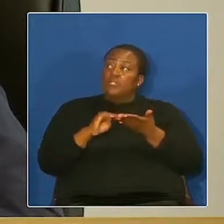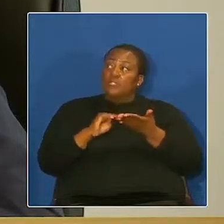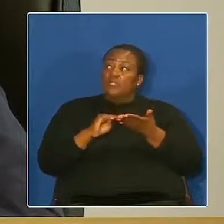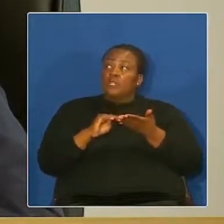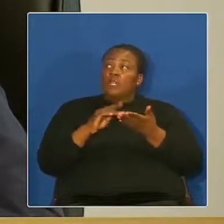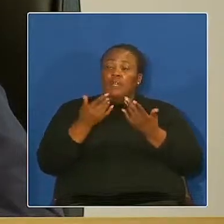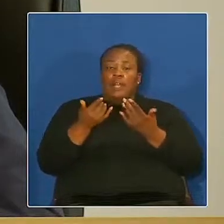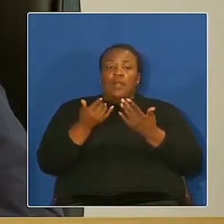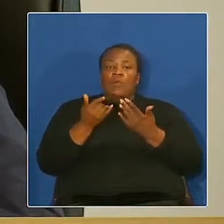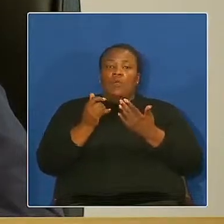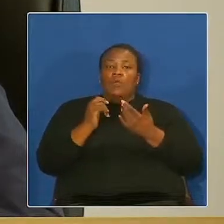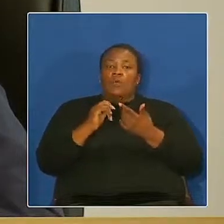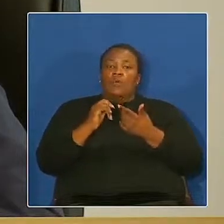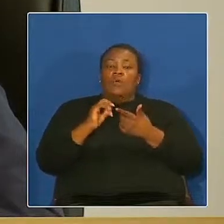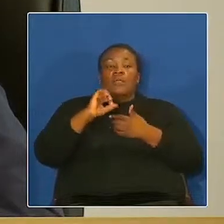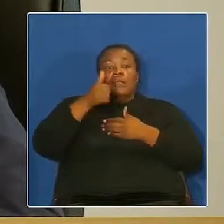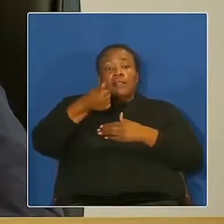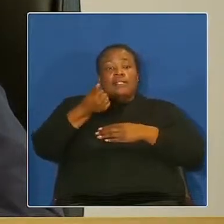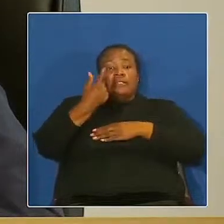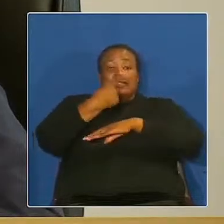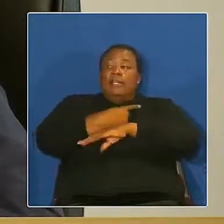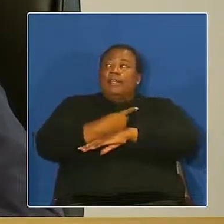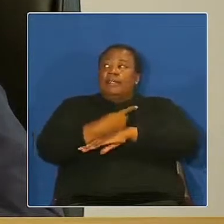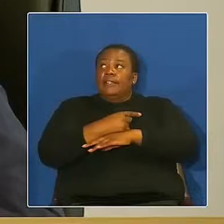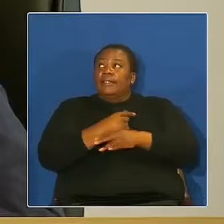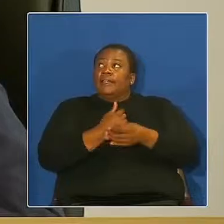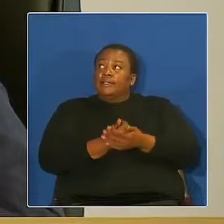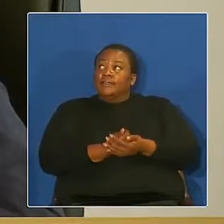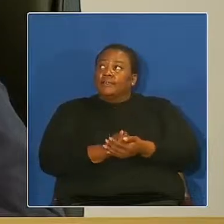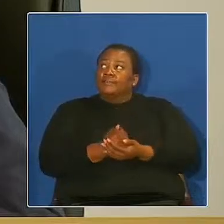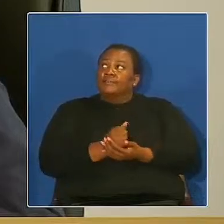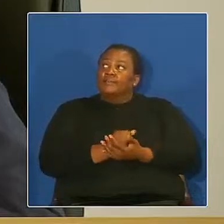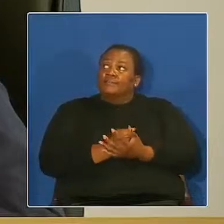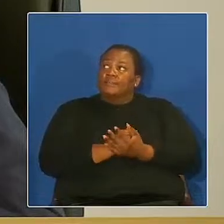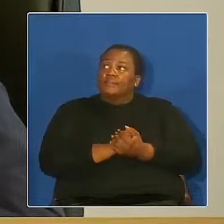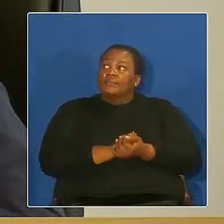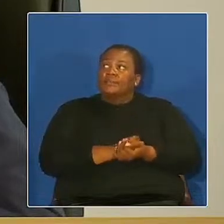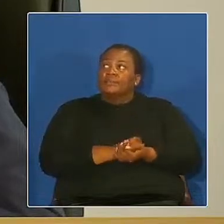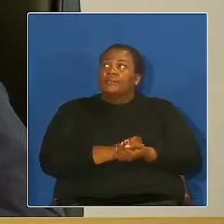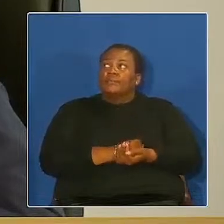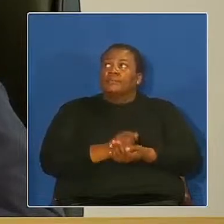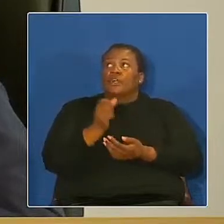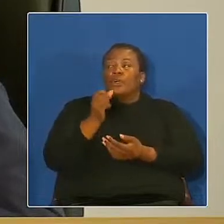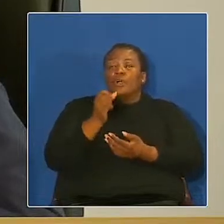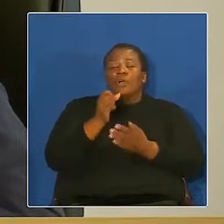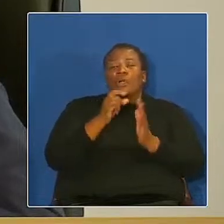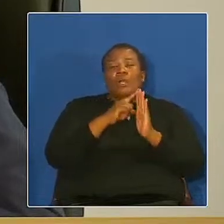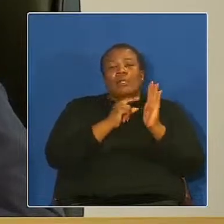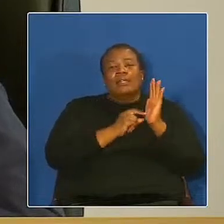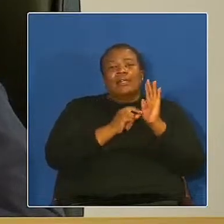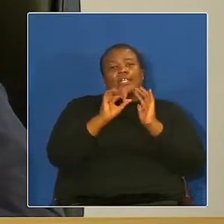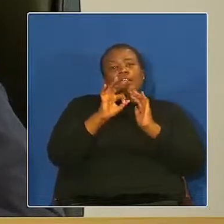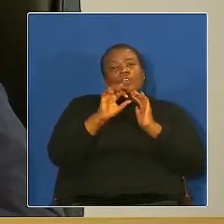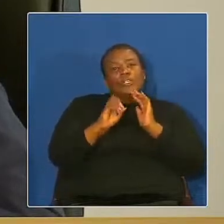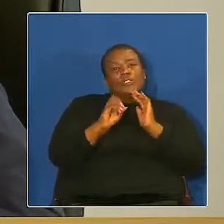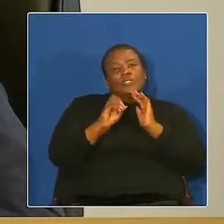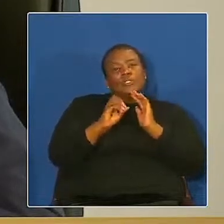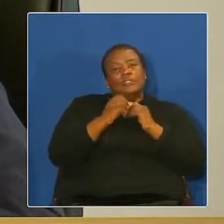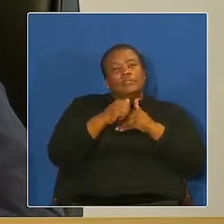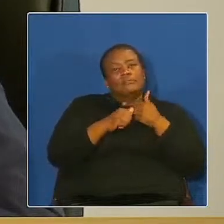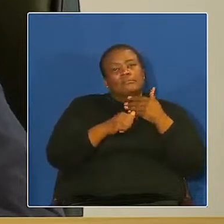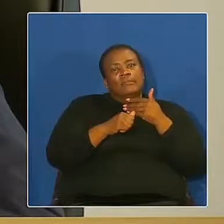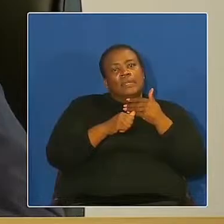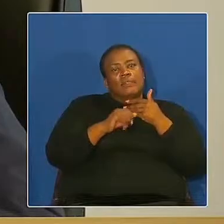it's now the next day. on the 30th of January